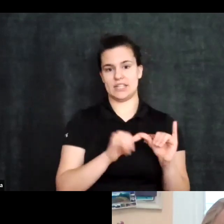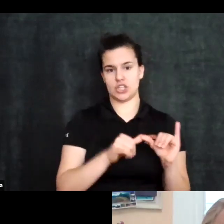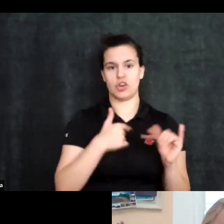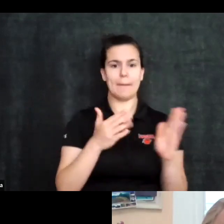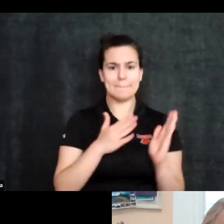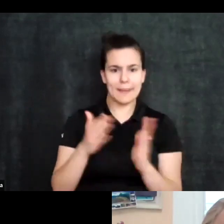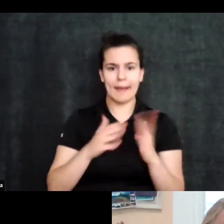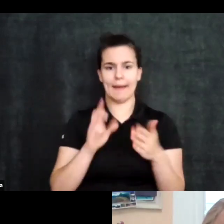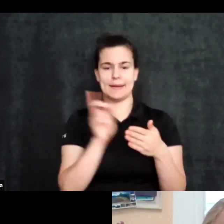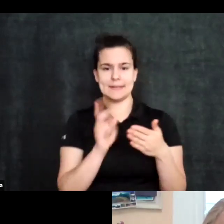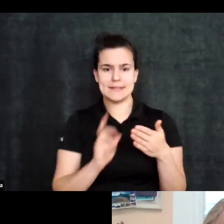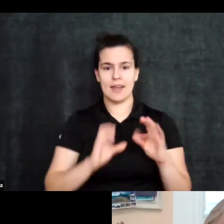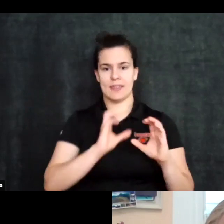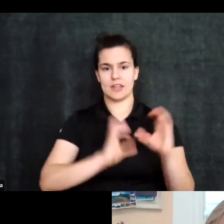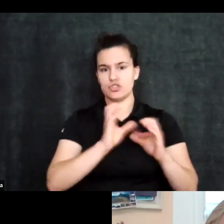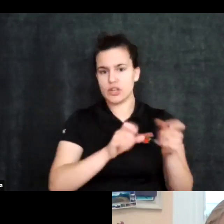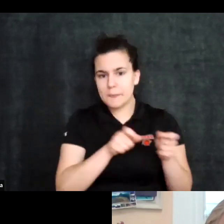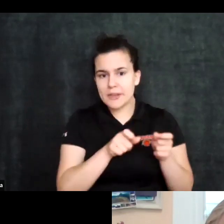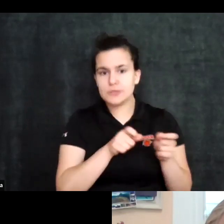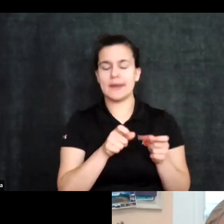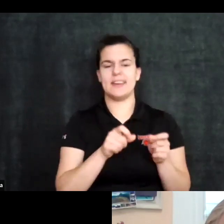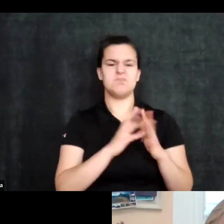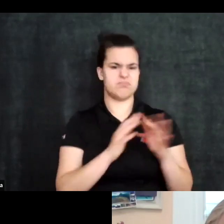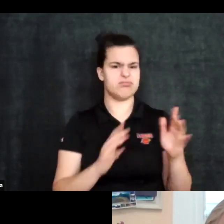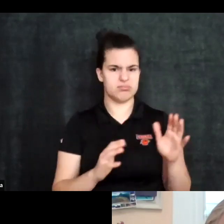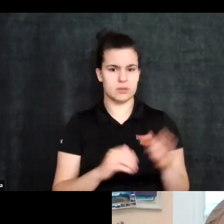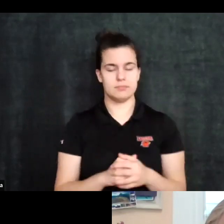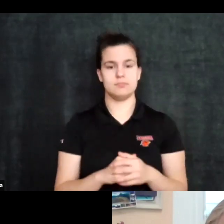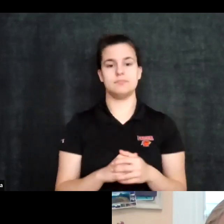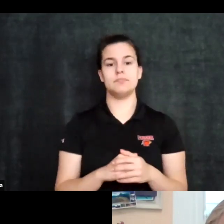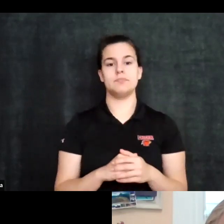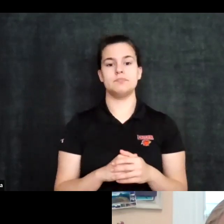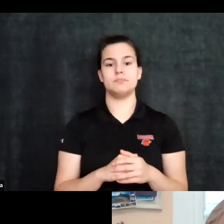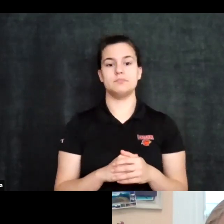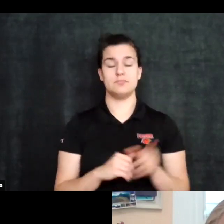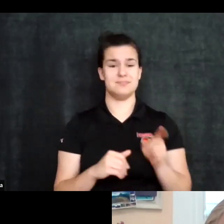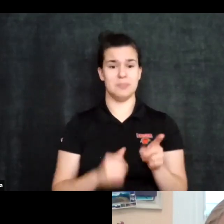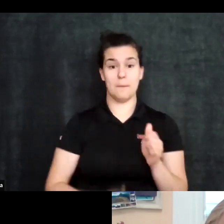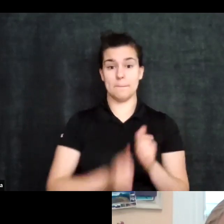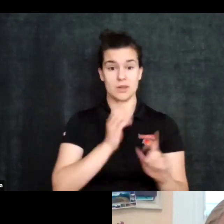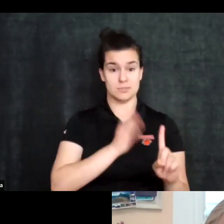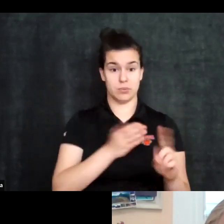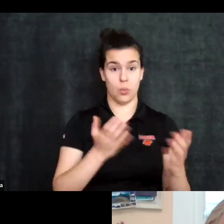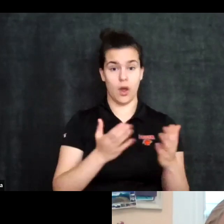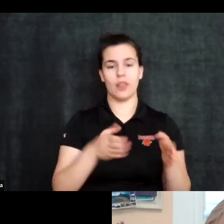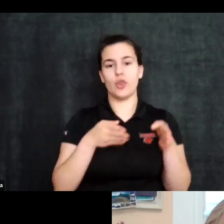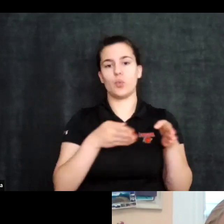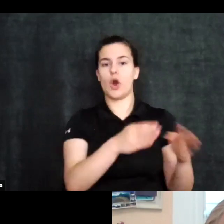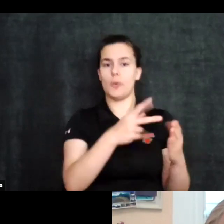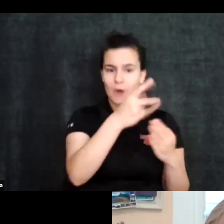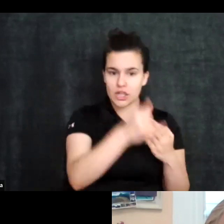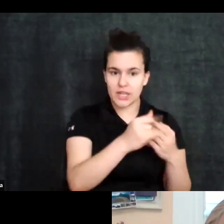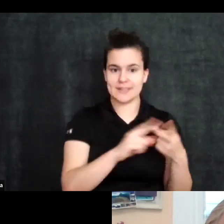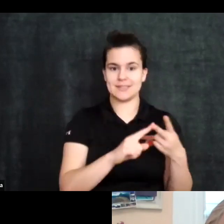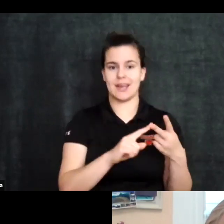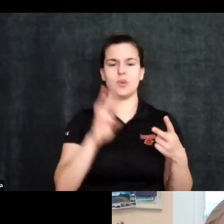design, construction management, and other activities having to do mainly with road and drainage projects. So I kind of